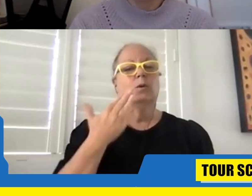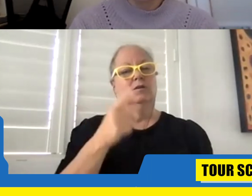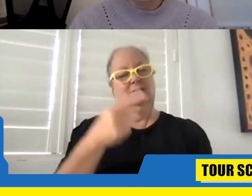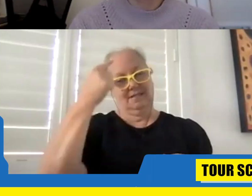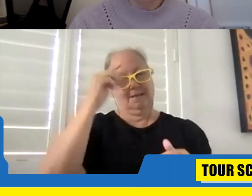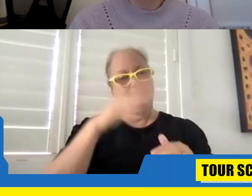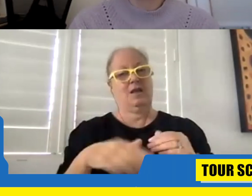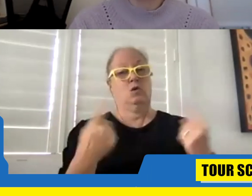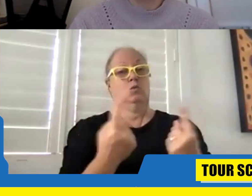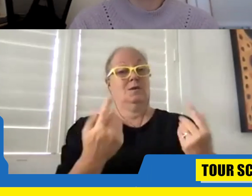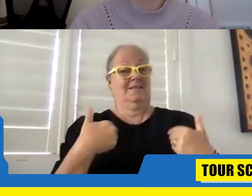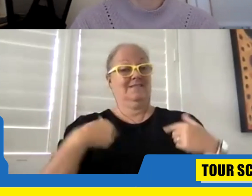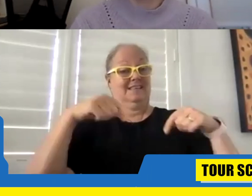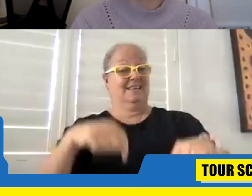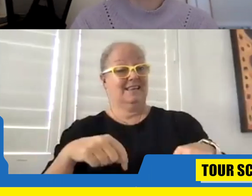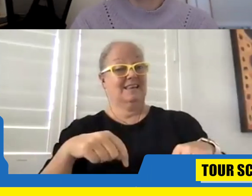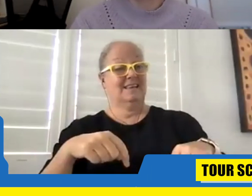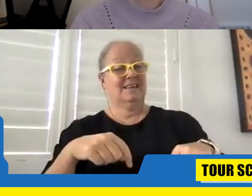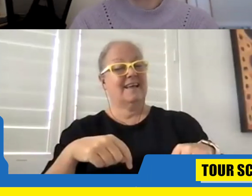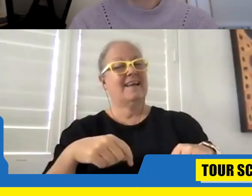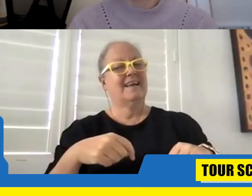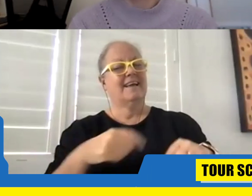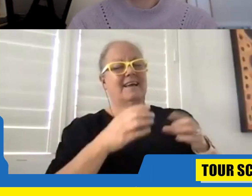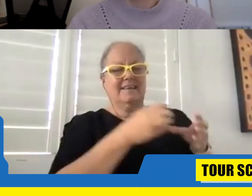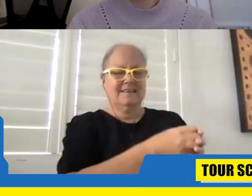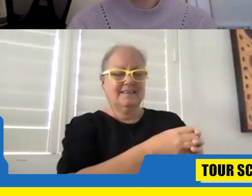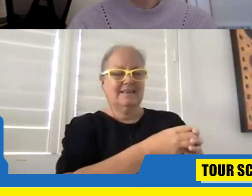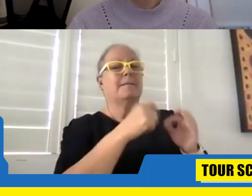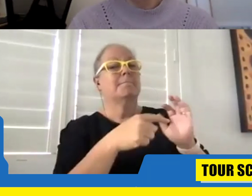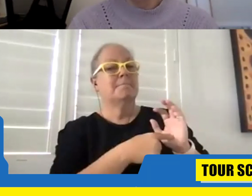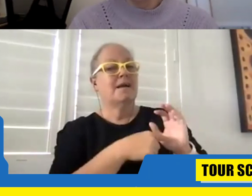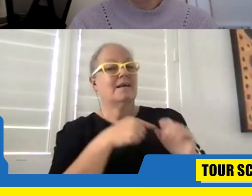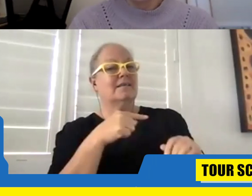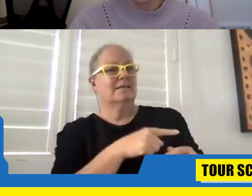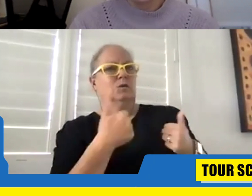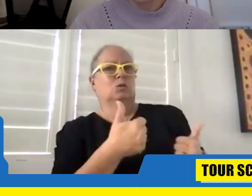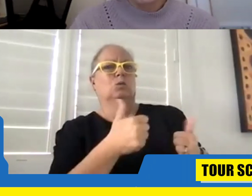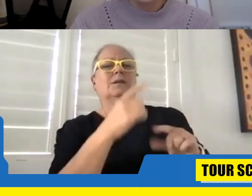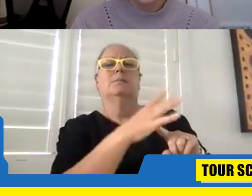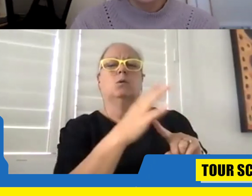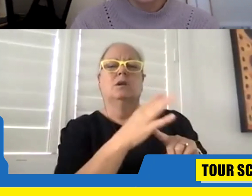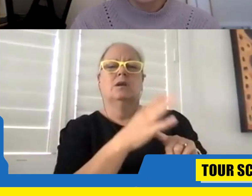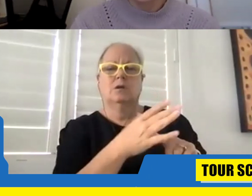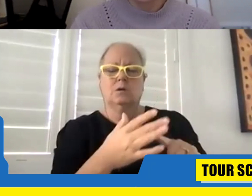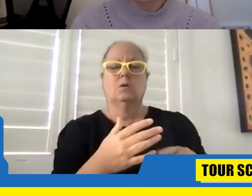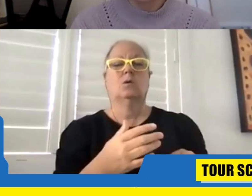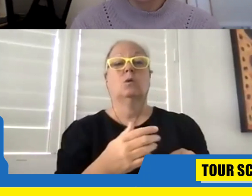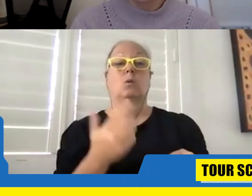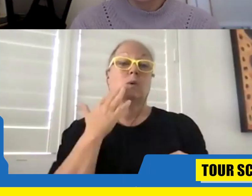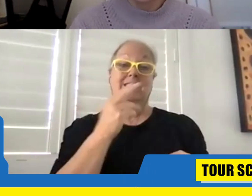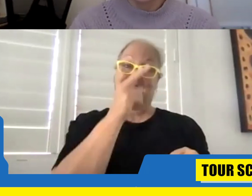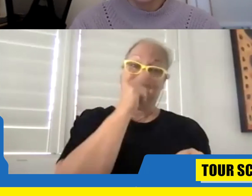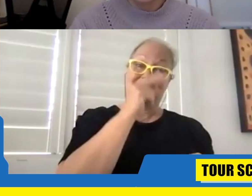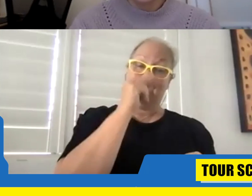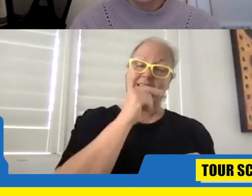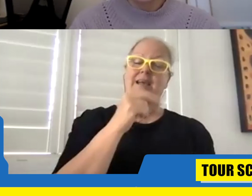demographic, but they are here, and the networks are good in terms of reaching young people. And when I say young people, I'm speaking